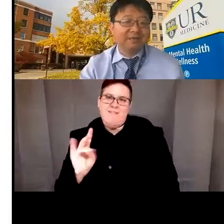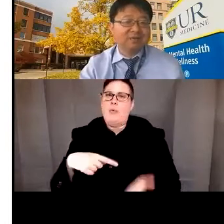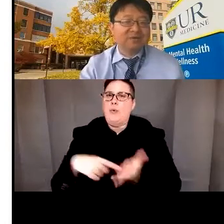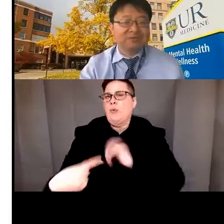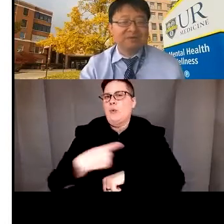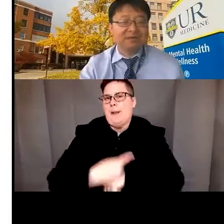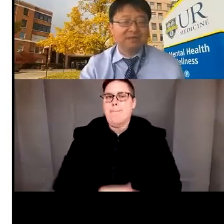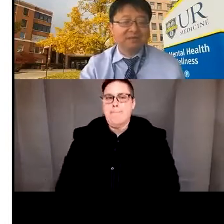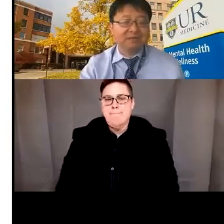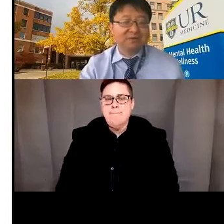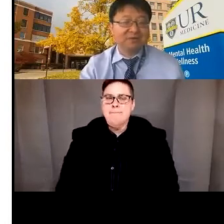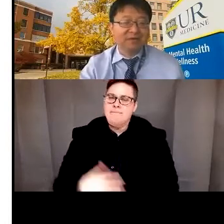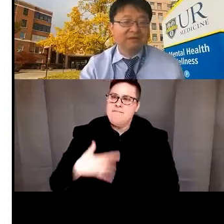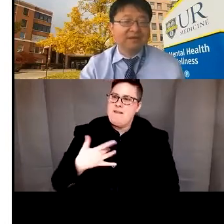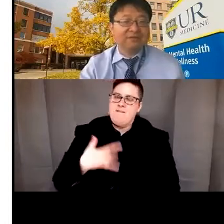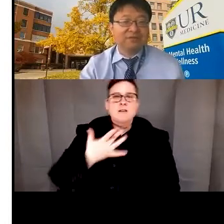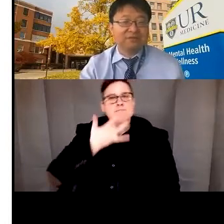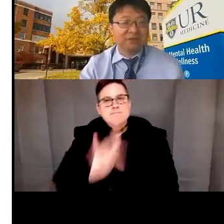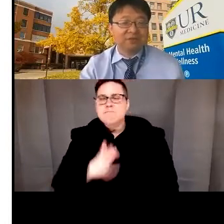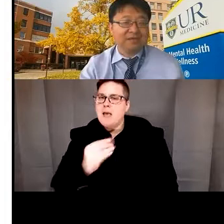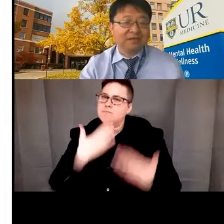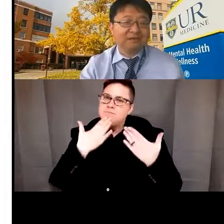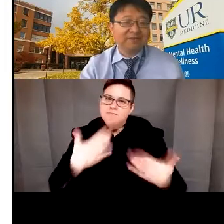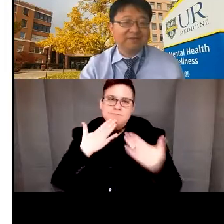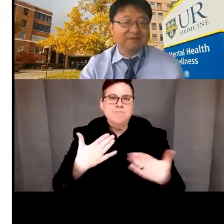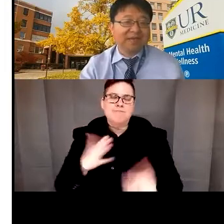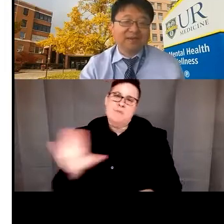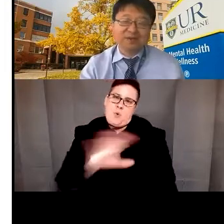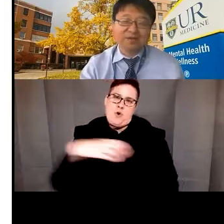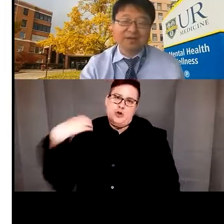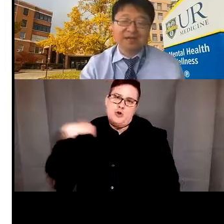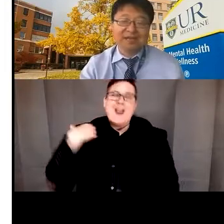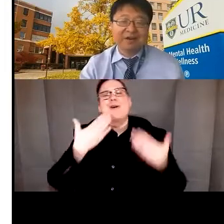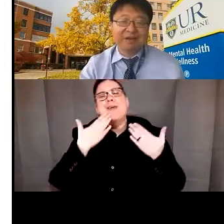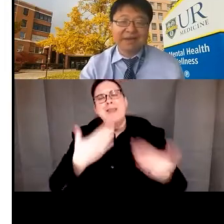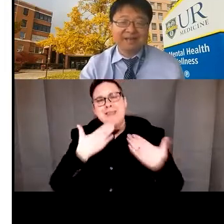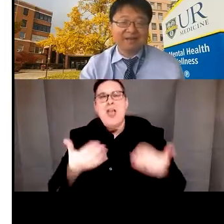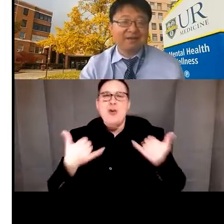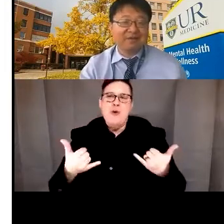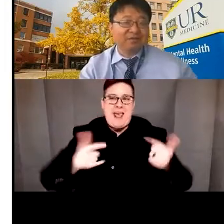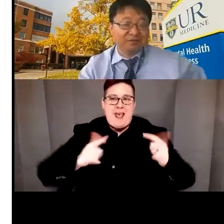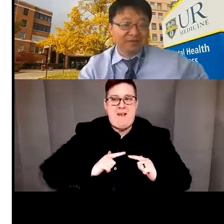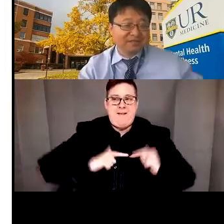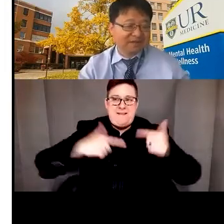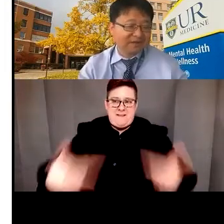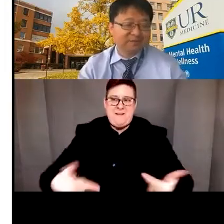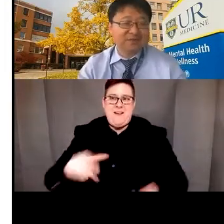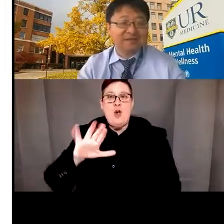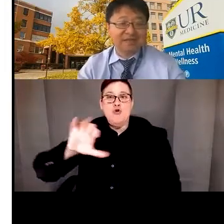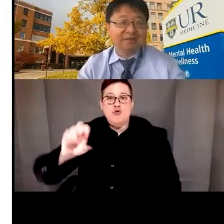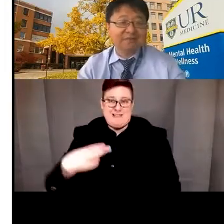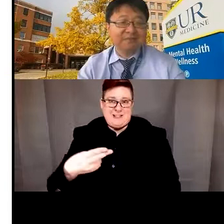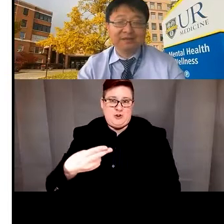and so privileged and so grateful to be your chair. So thank you, and I want to pass it on to Rich for